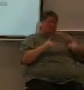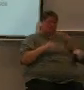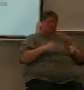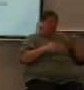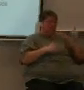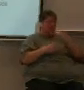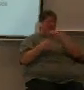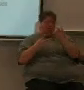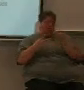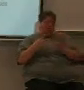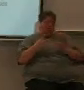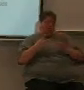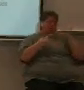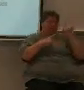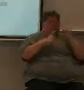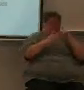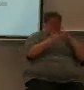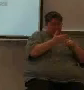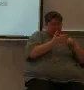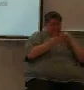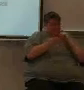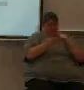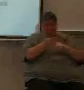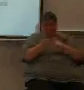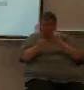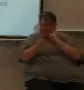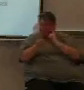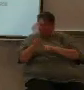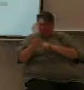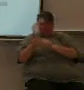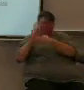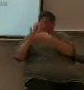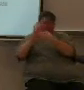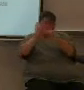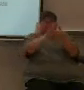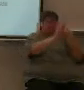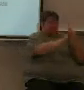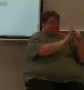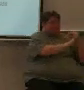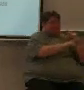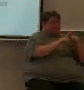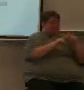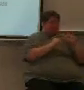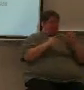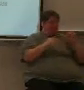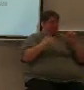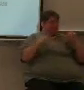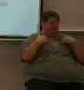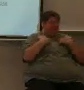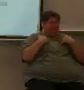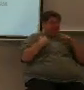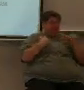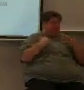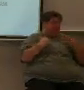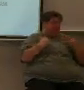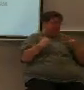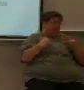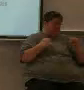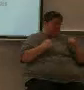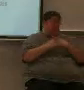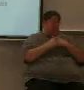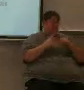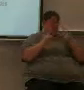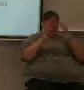identify species by species what the species are sensitive to, so you can hone in more on what the negative effect